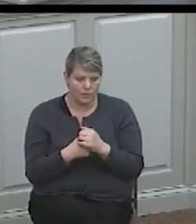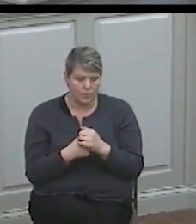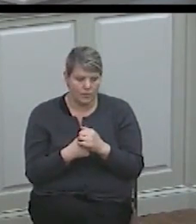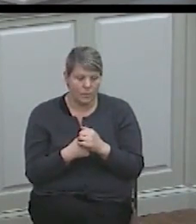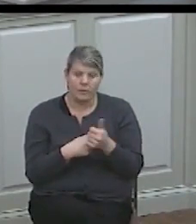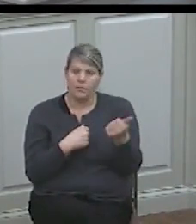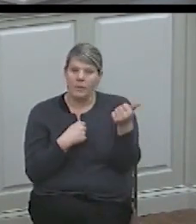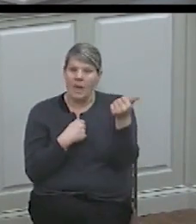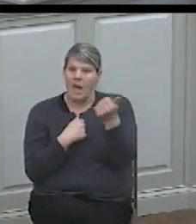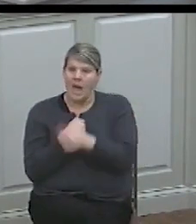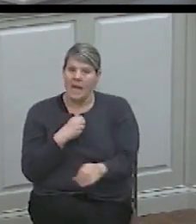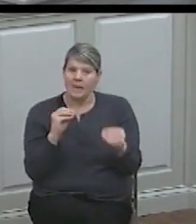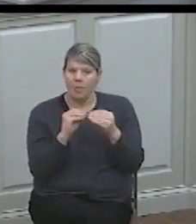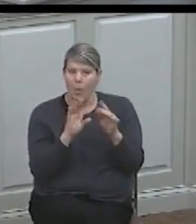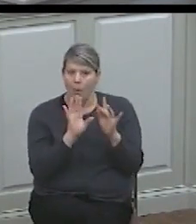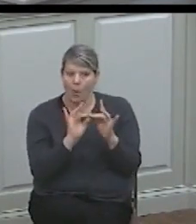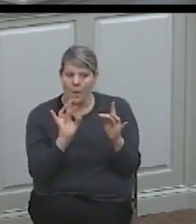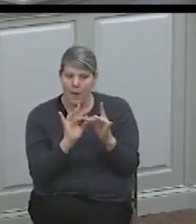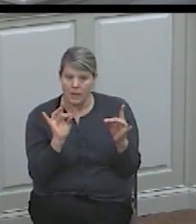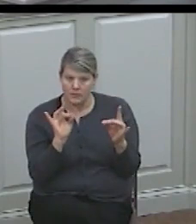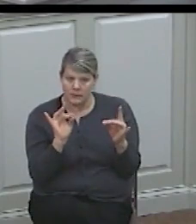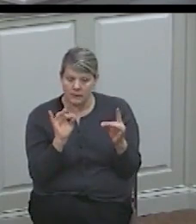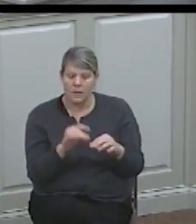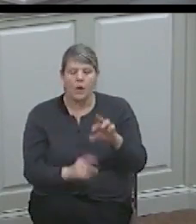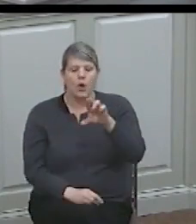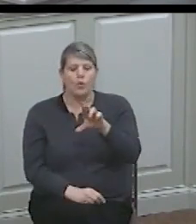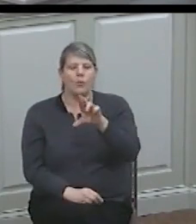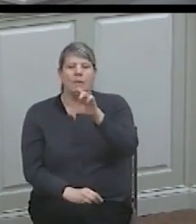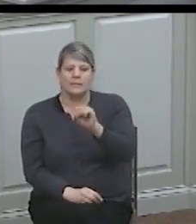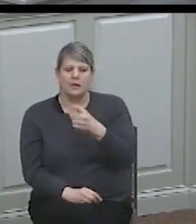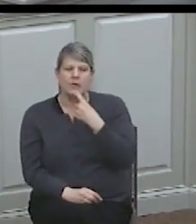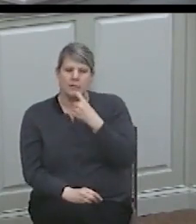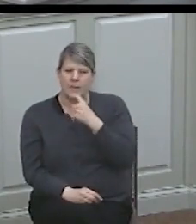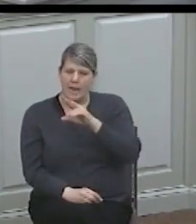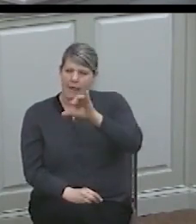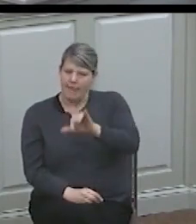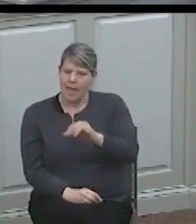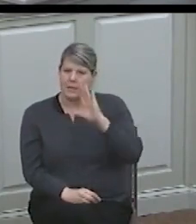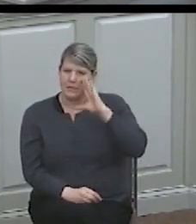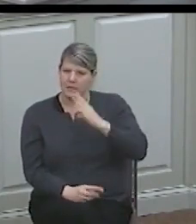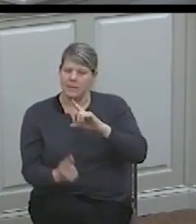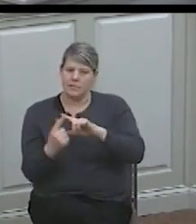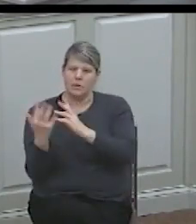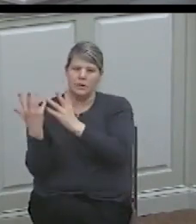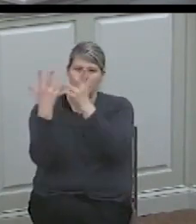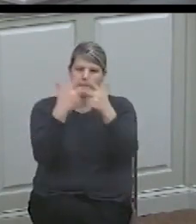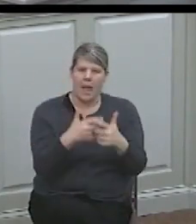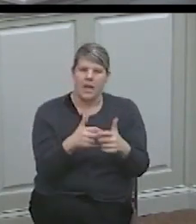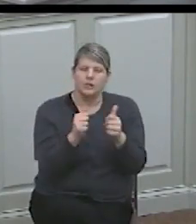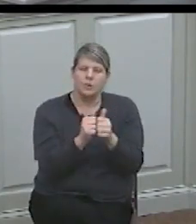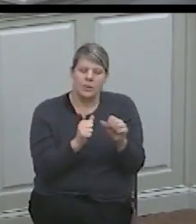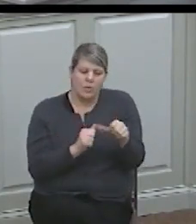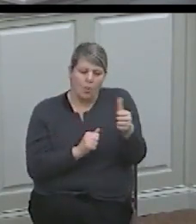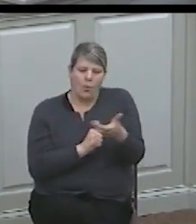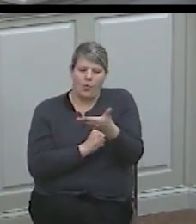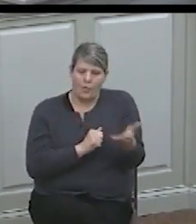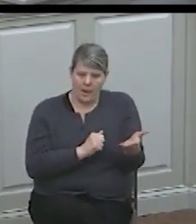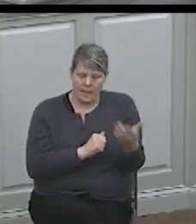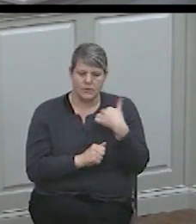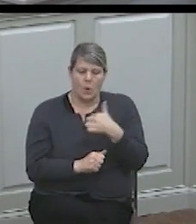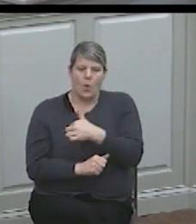Anything further? Yeah, and this seems to tie in well with some other things that we have going on. We're actually completing the